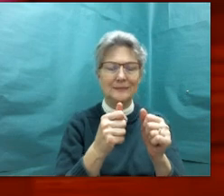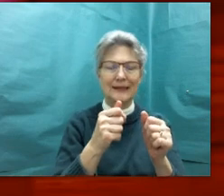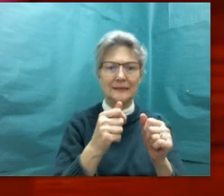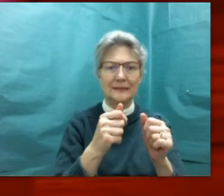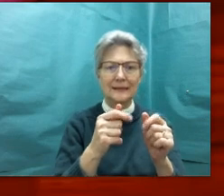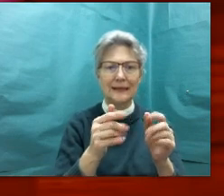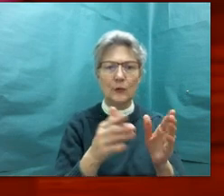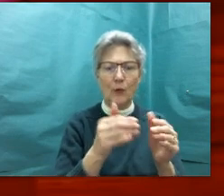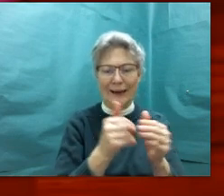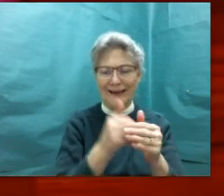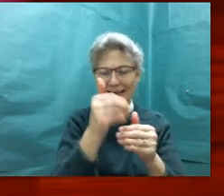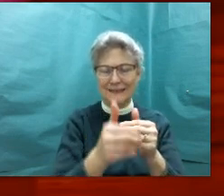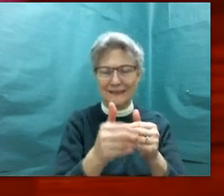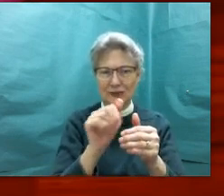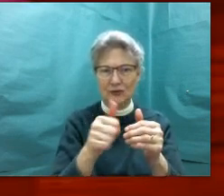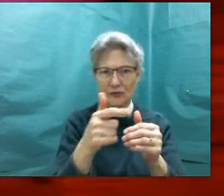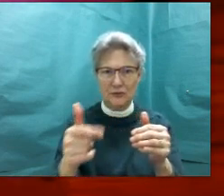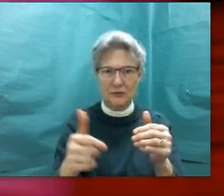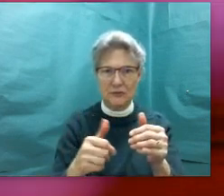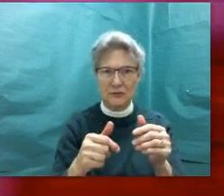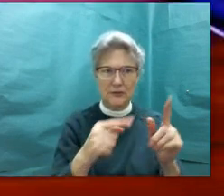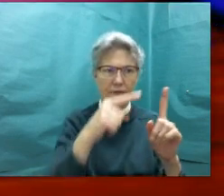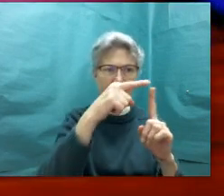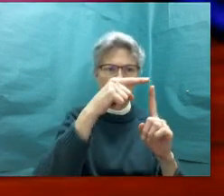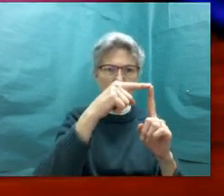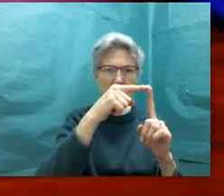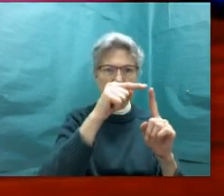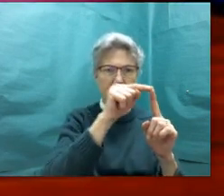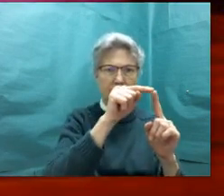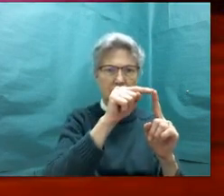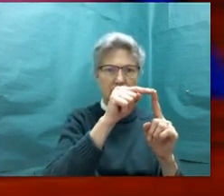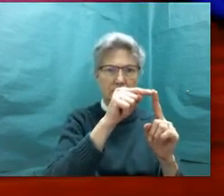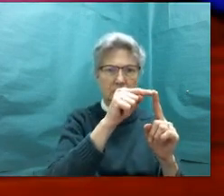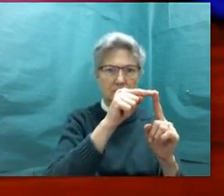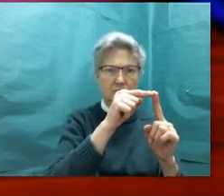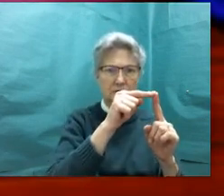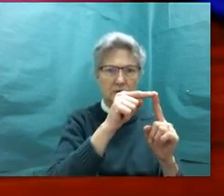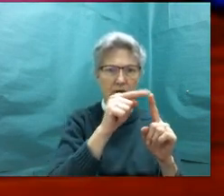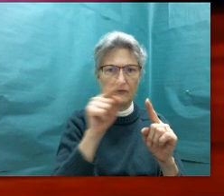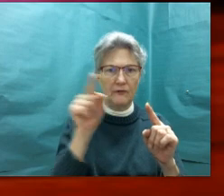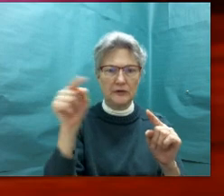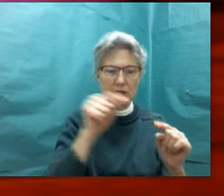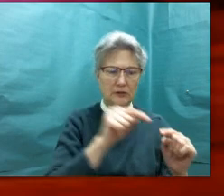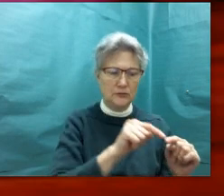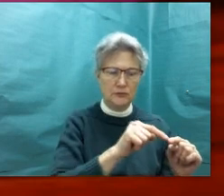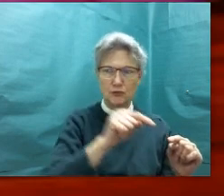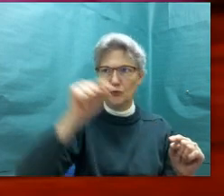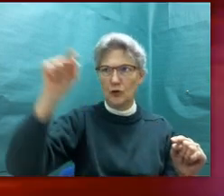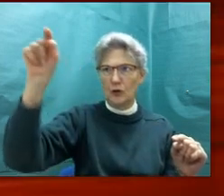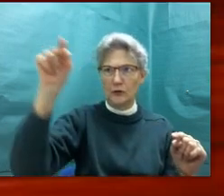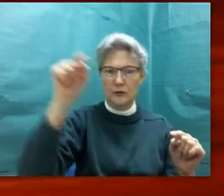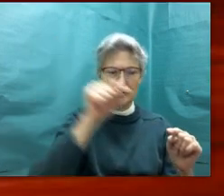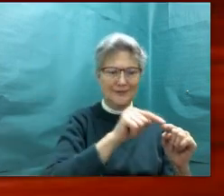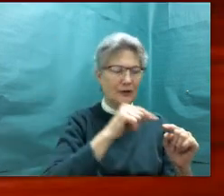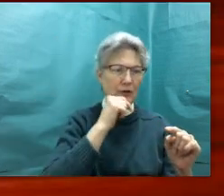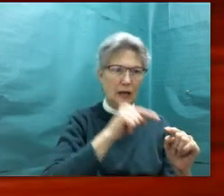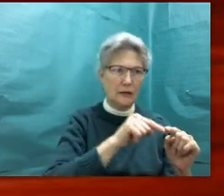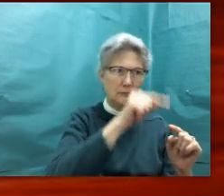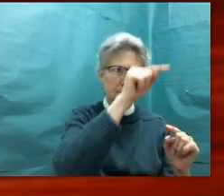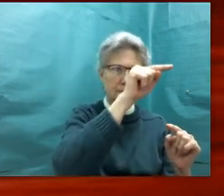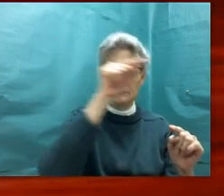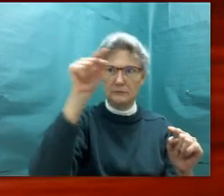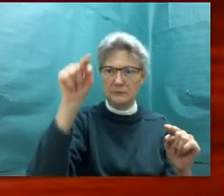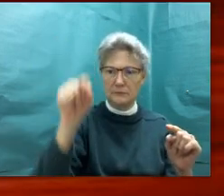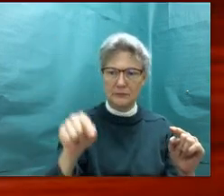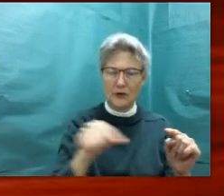quick drawing. There's a vertex, my other vertex here. And if I connected those